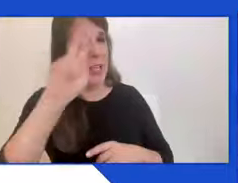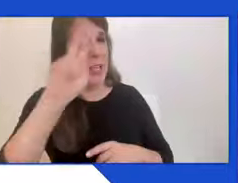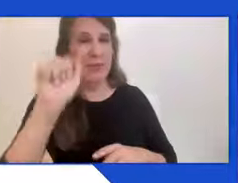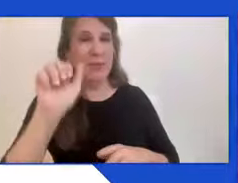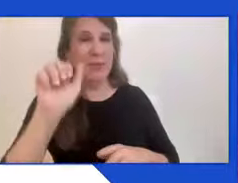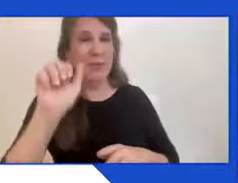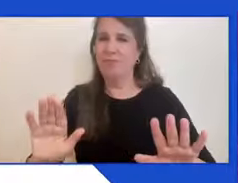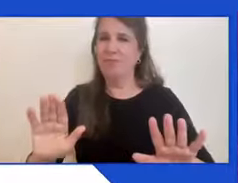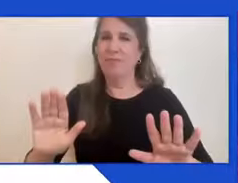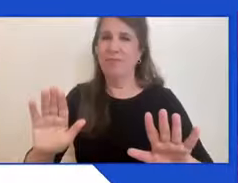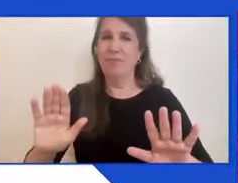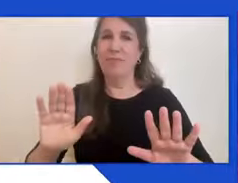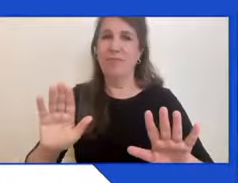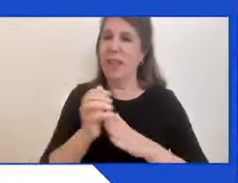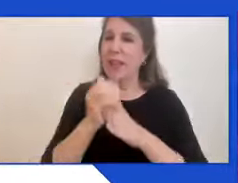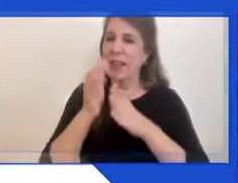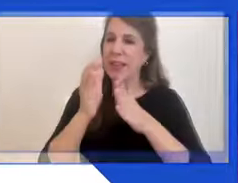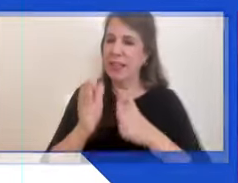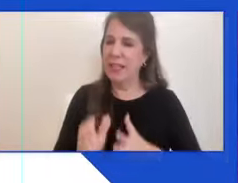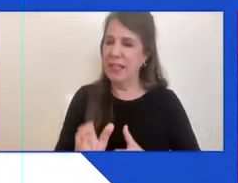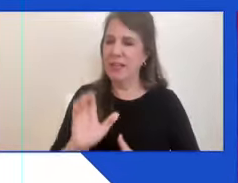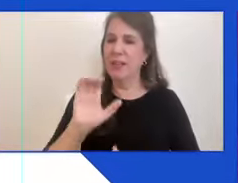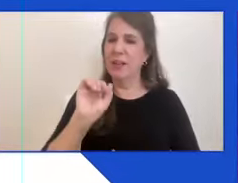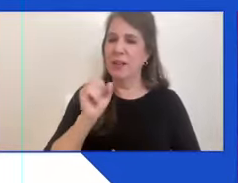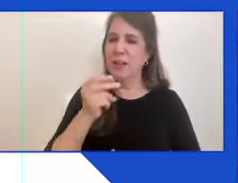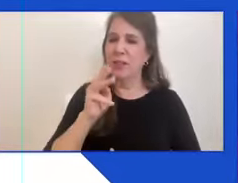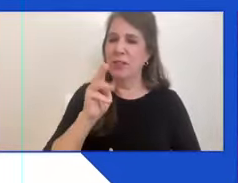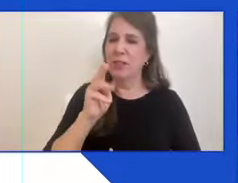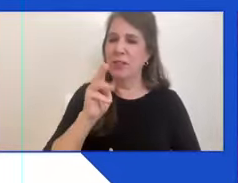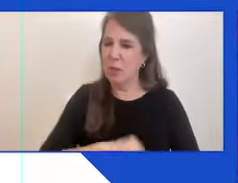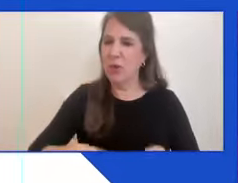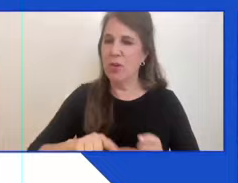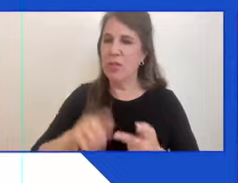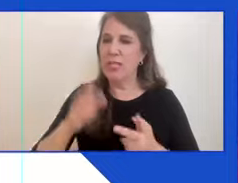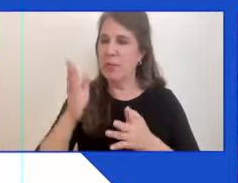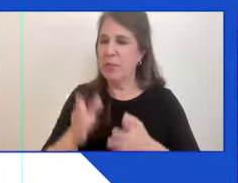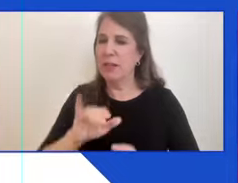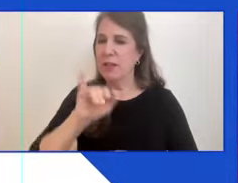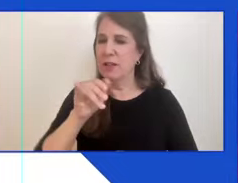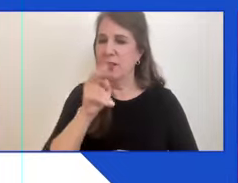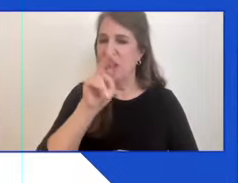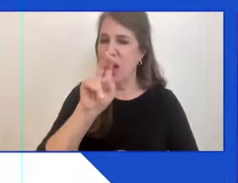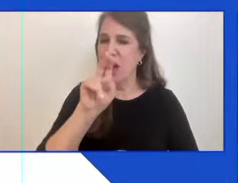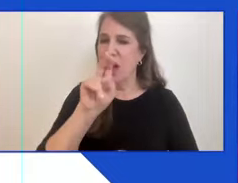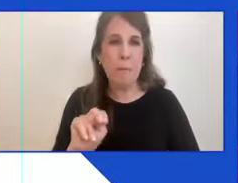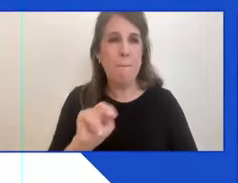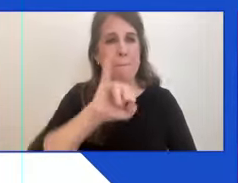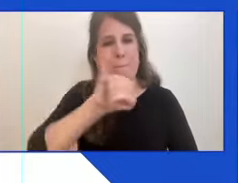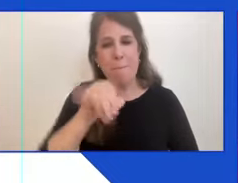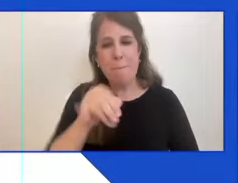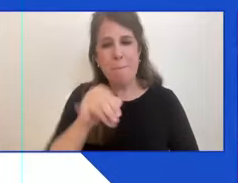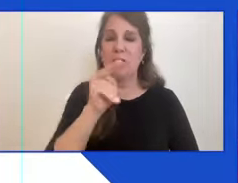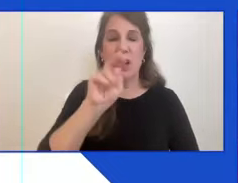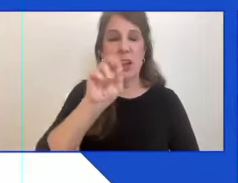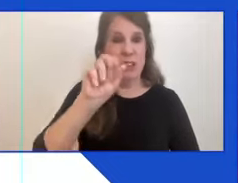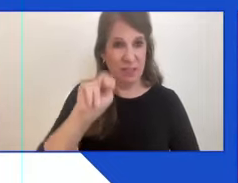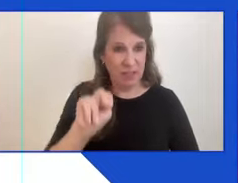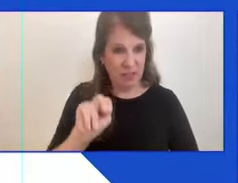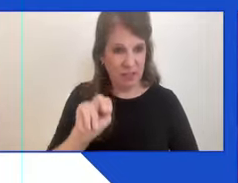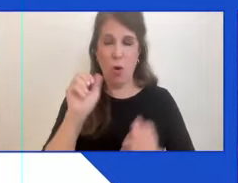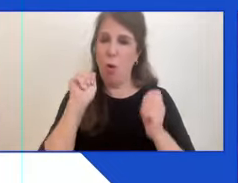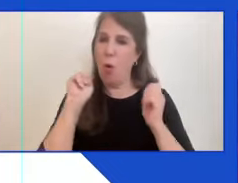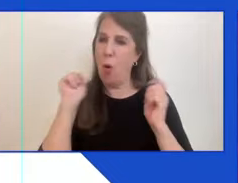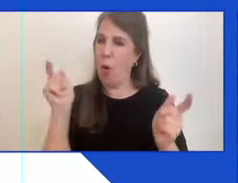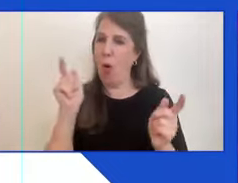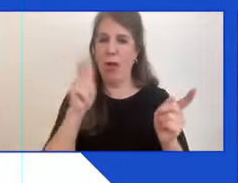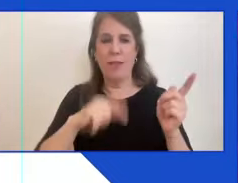Leader Schumer, Speaker Johnson, Senator Ernst, all those assembled, shalom.